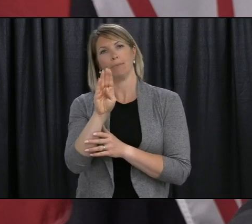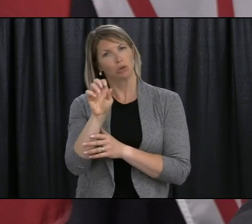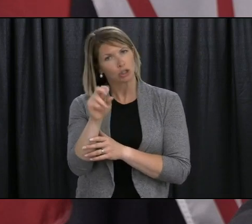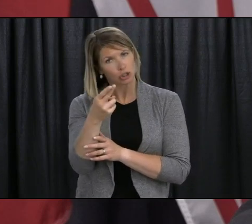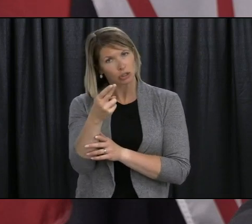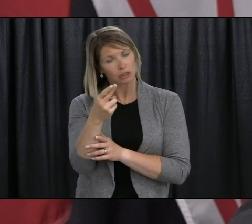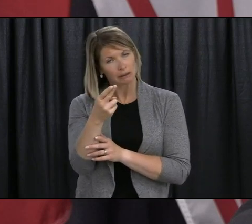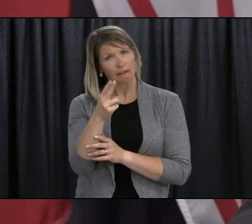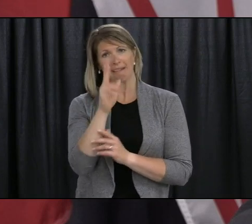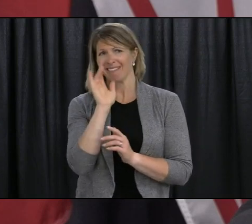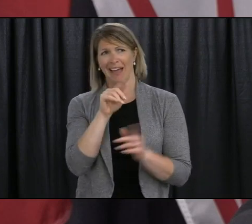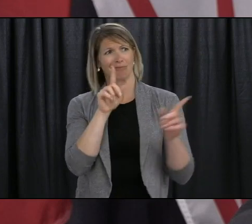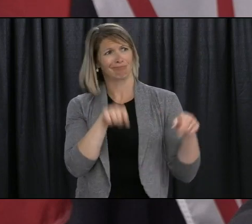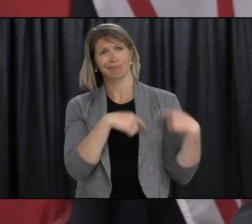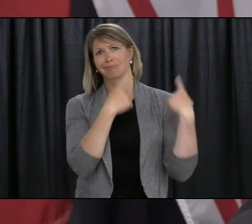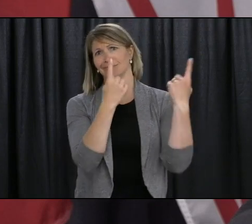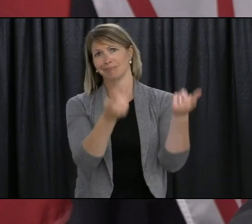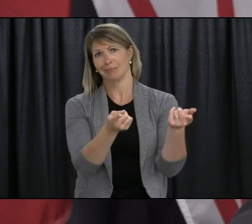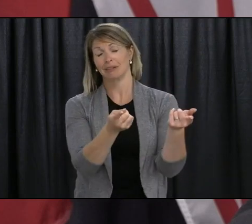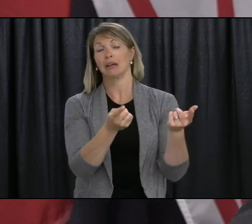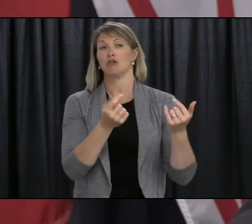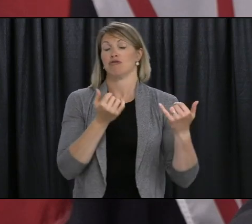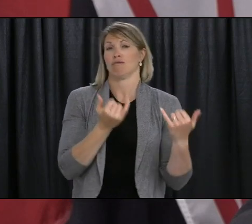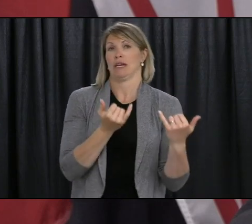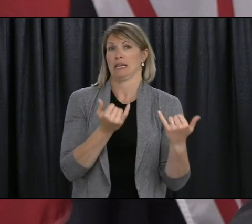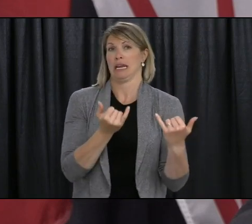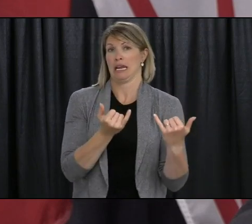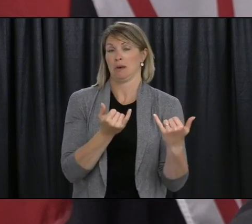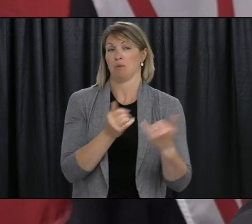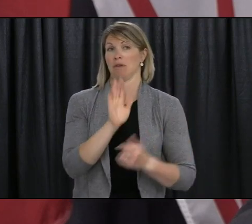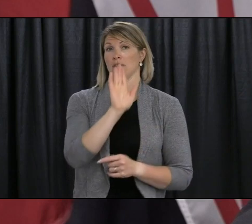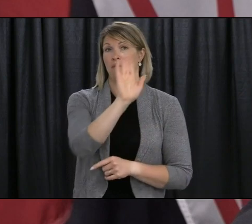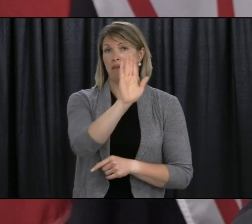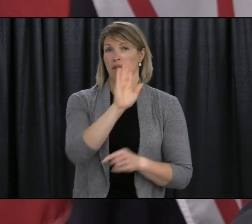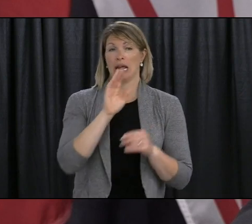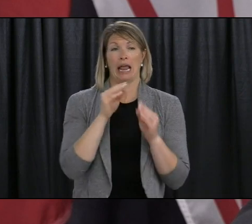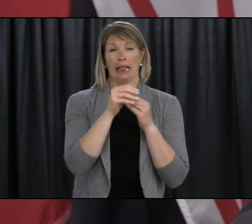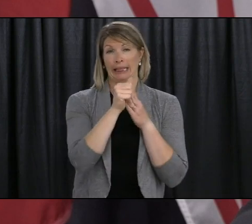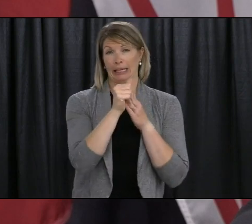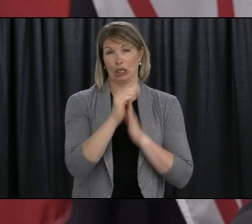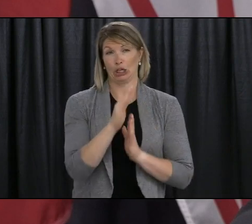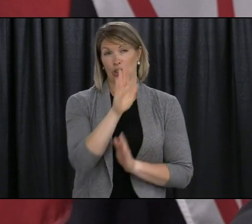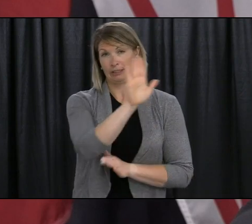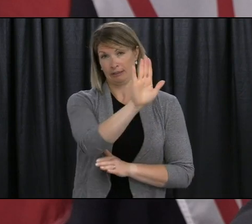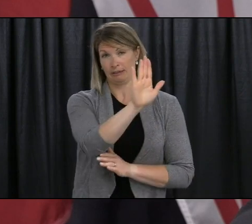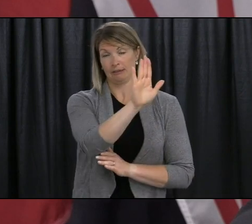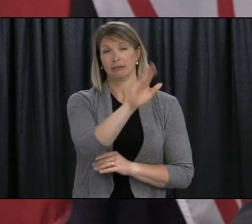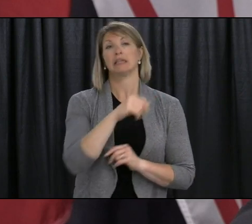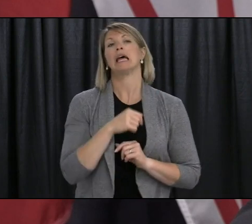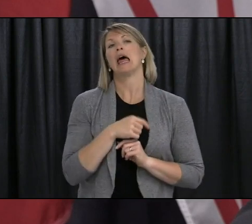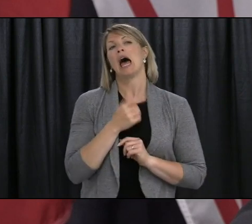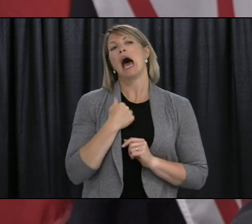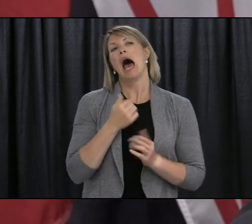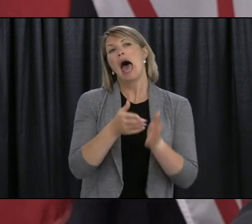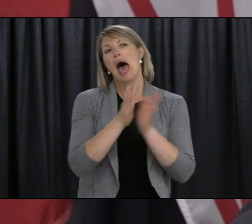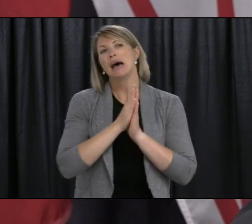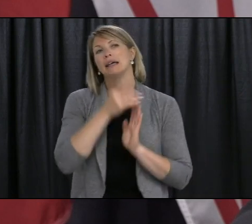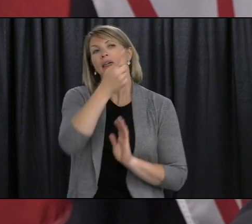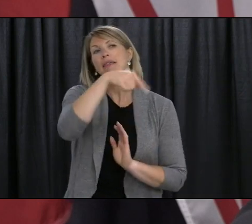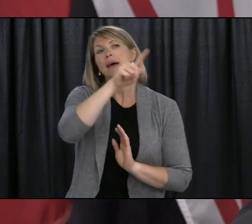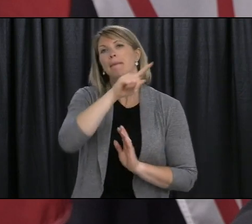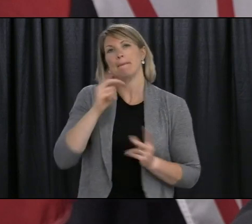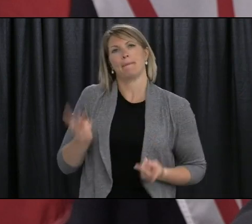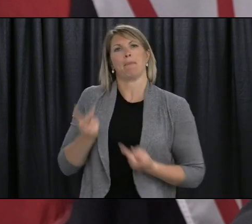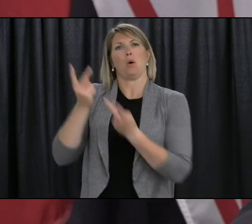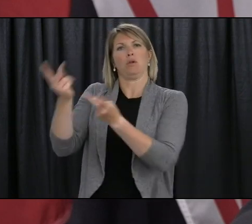some time. So what they're looking at there with the leaders in that community, what I've asked them to do is put together a proposal, some correspondence that